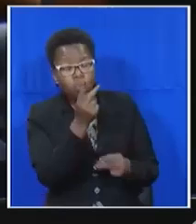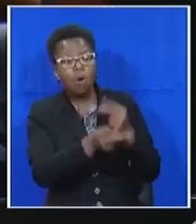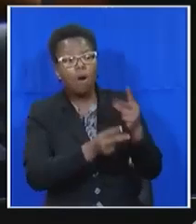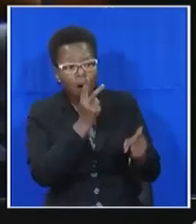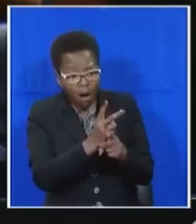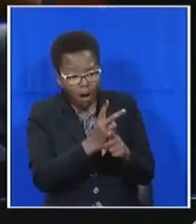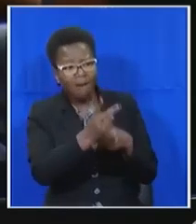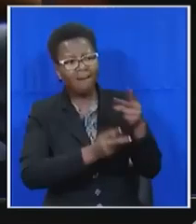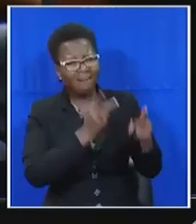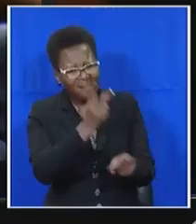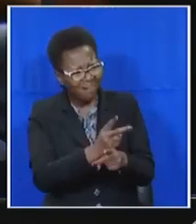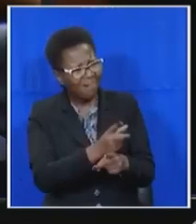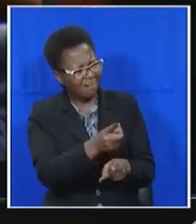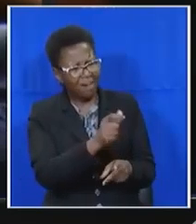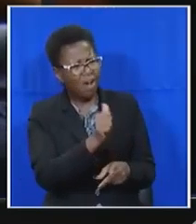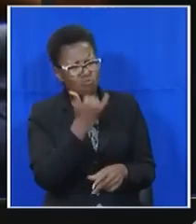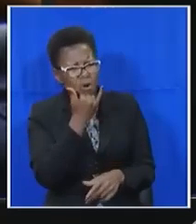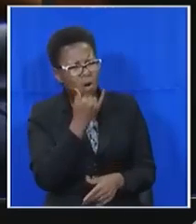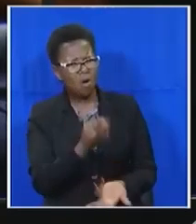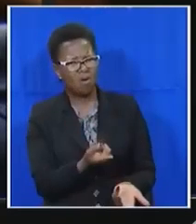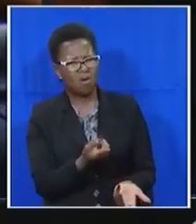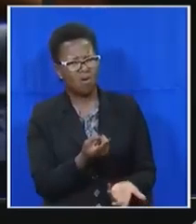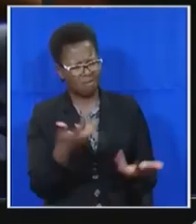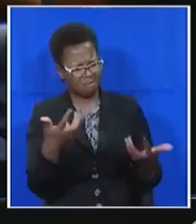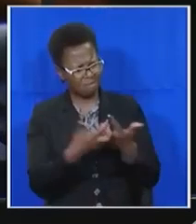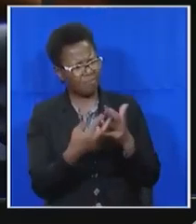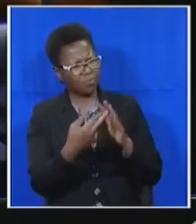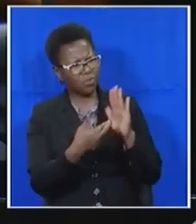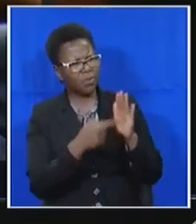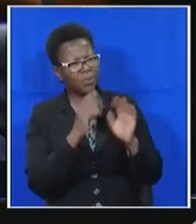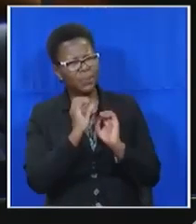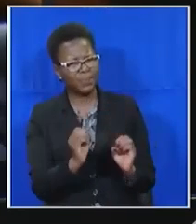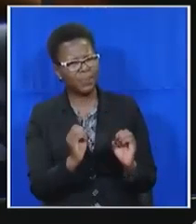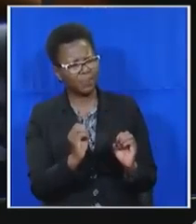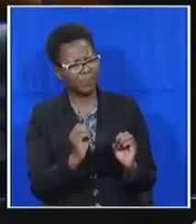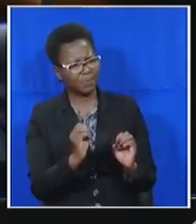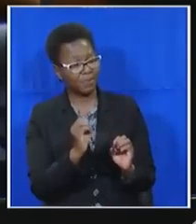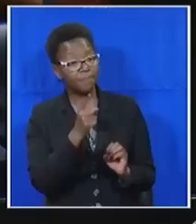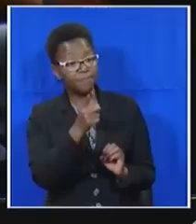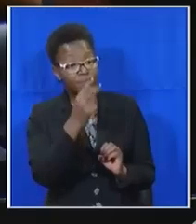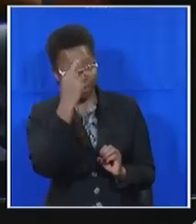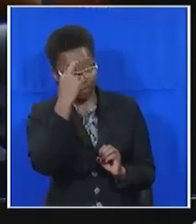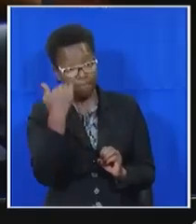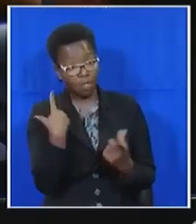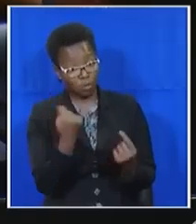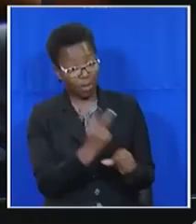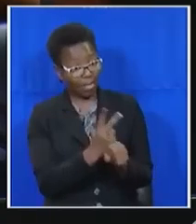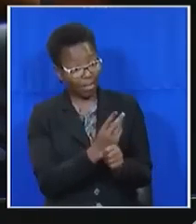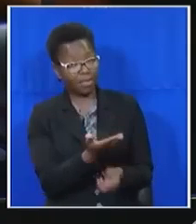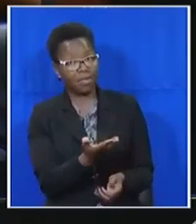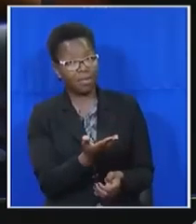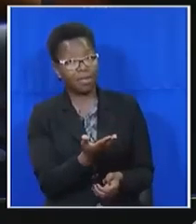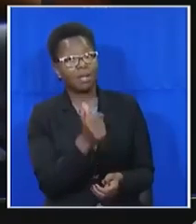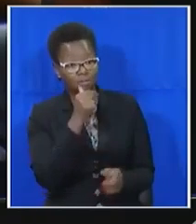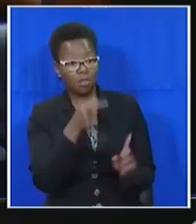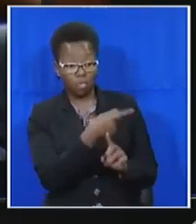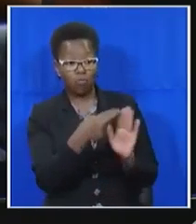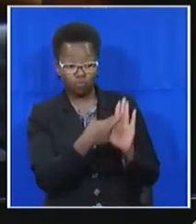It's inappropriate. It is, honorable member, I told you that, yes, and you are repeating it, and it's out of